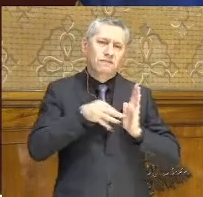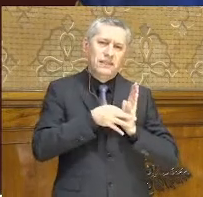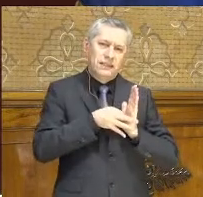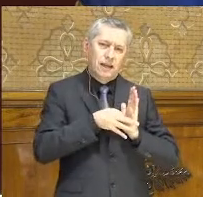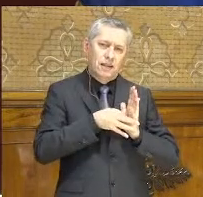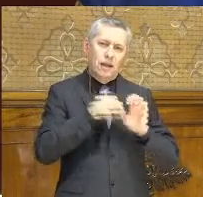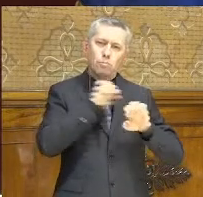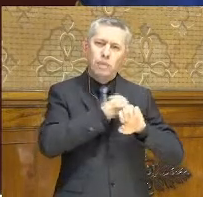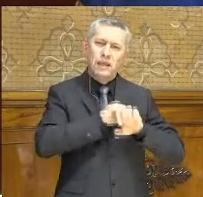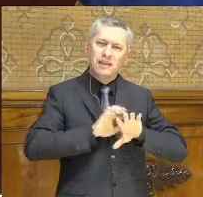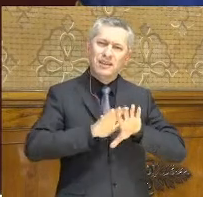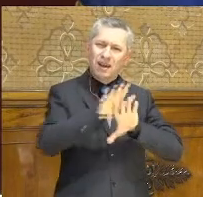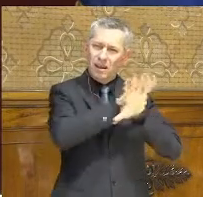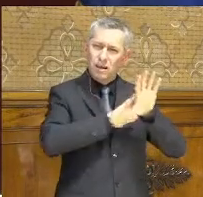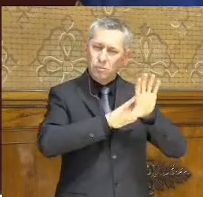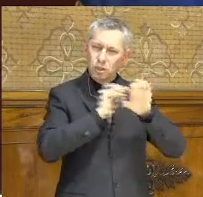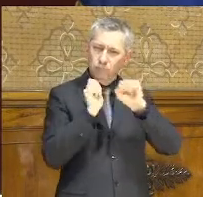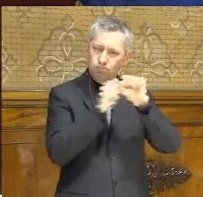stone.